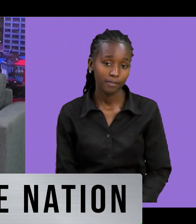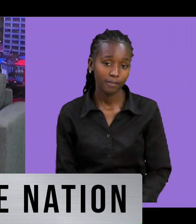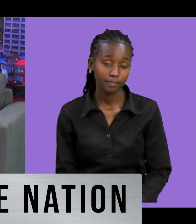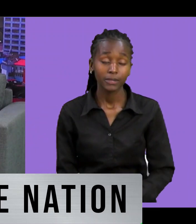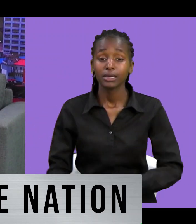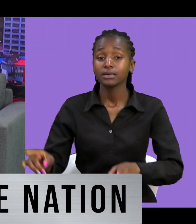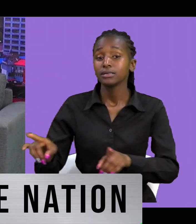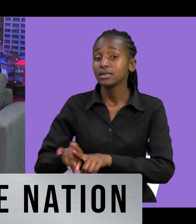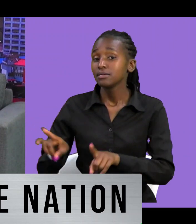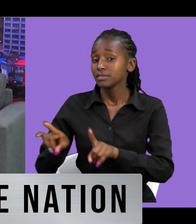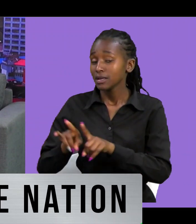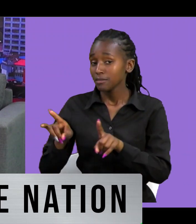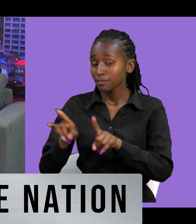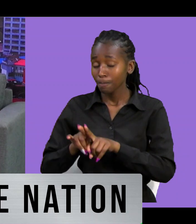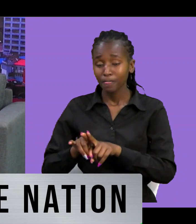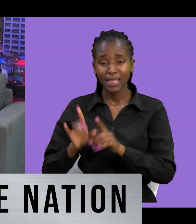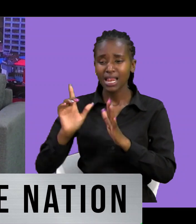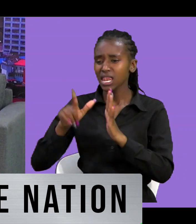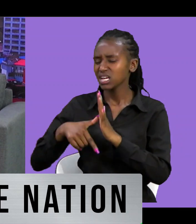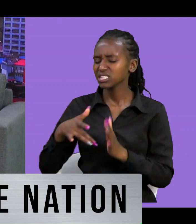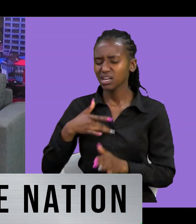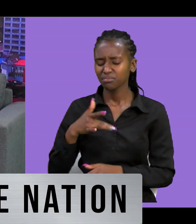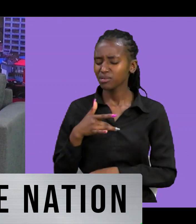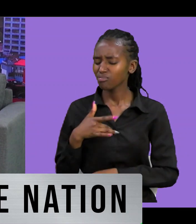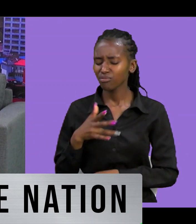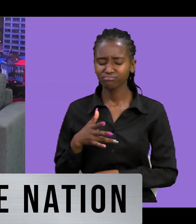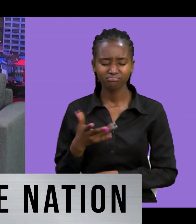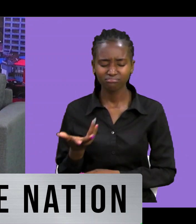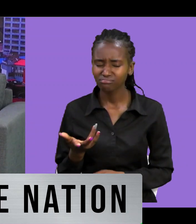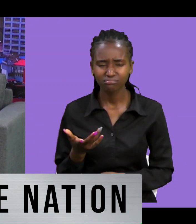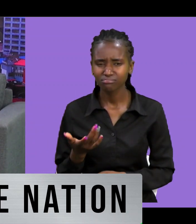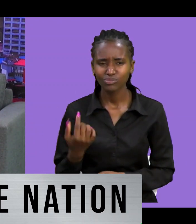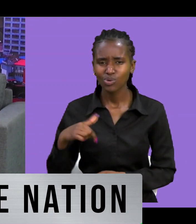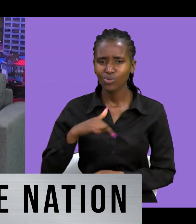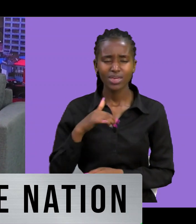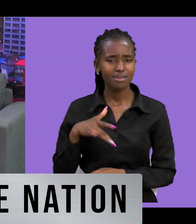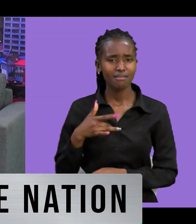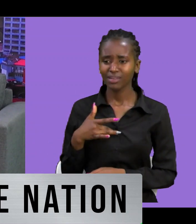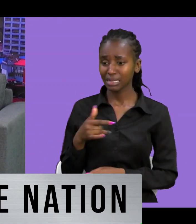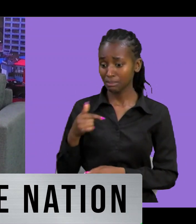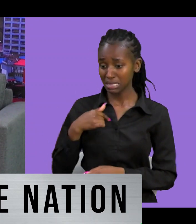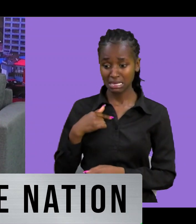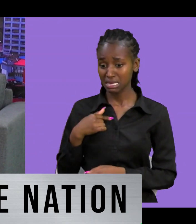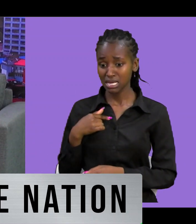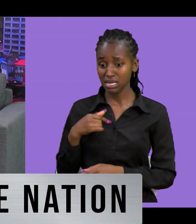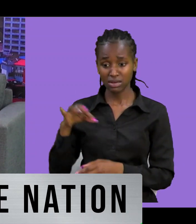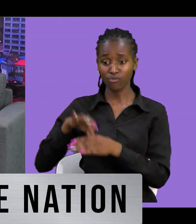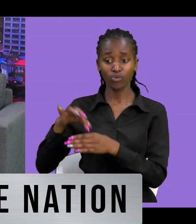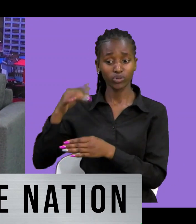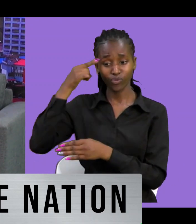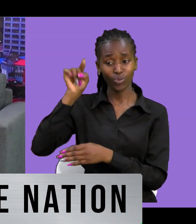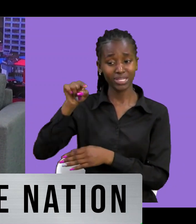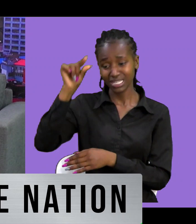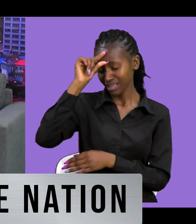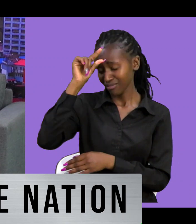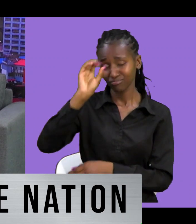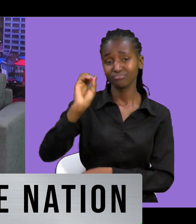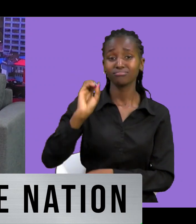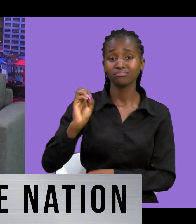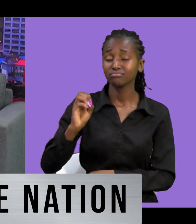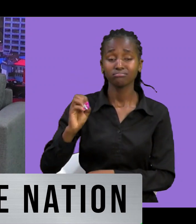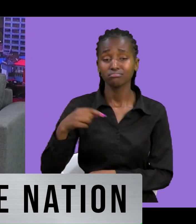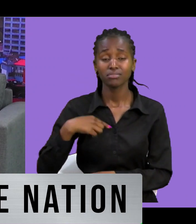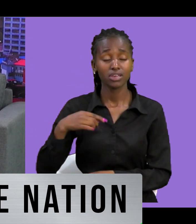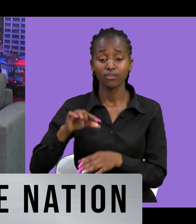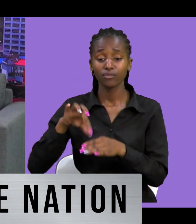even come to a point where people are in denial. I could go and even find people saying that me, I did not choose this government. Me, I did not choose. And we're like asking them